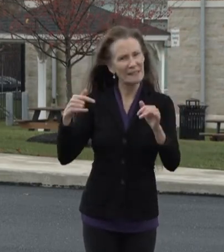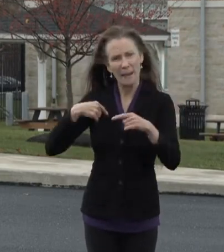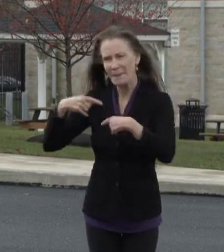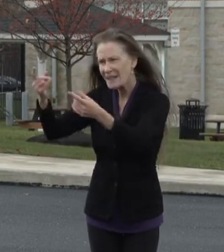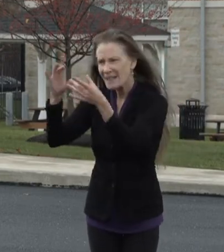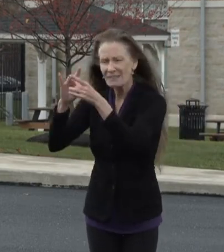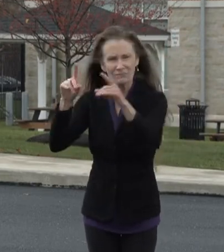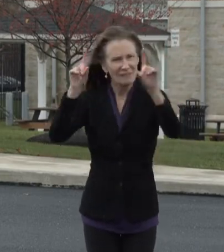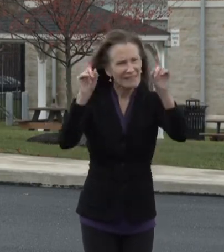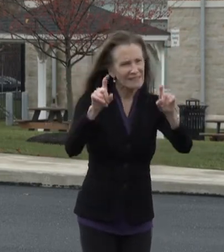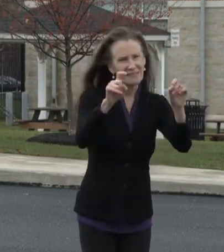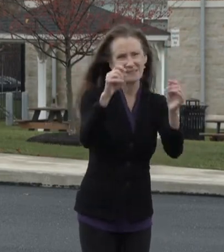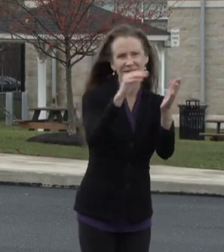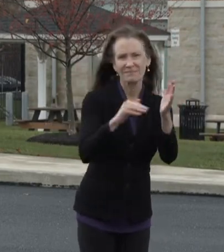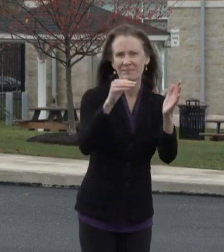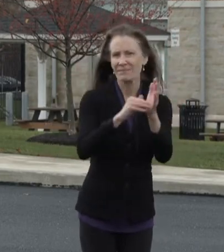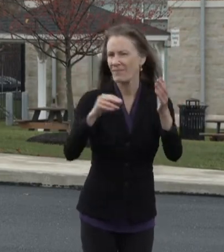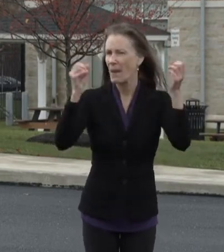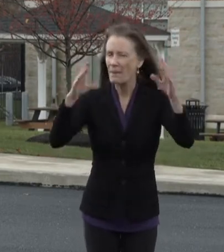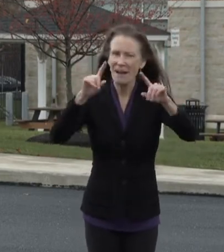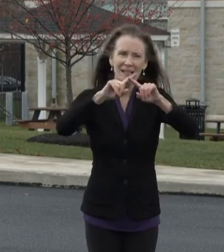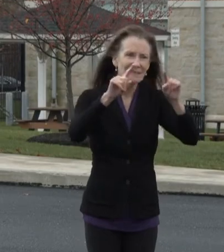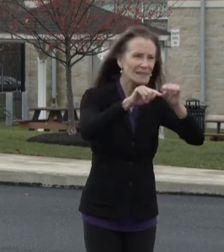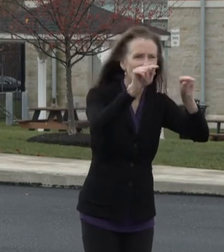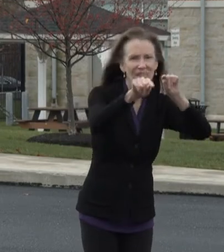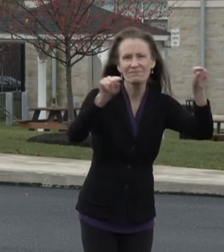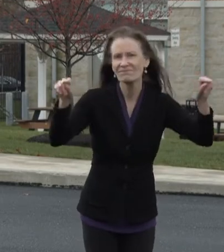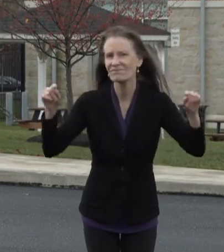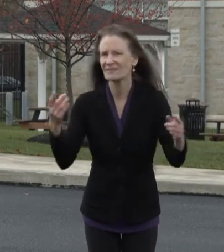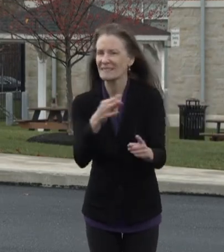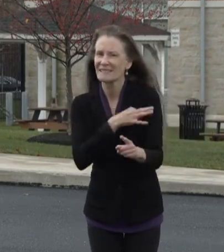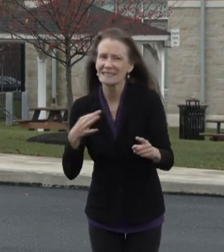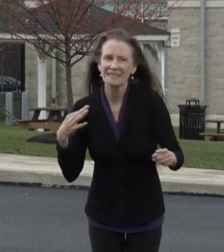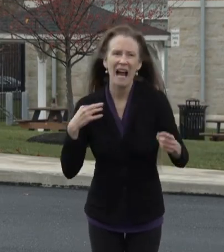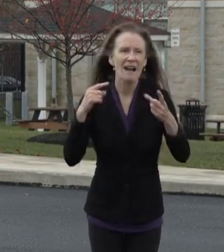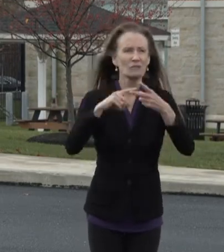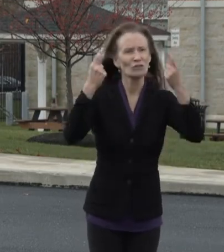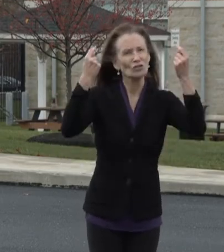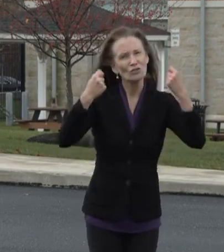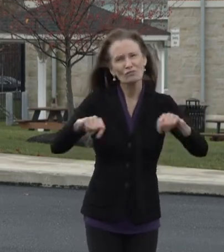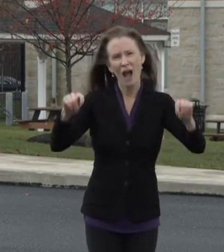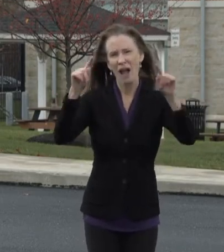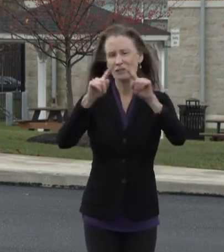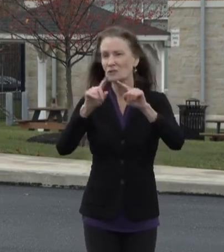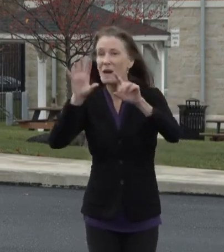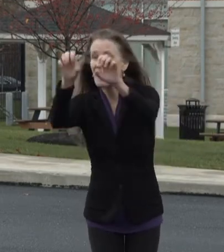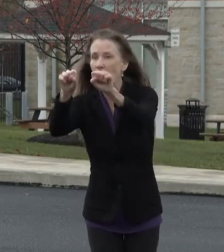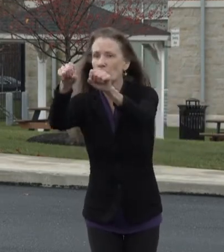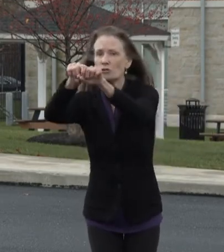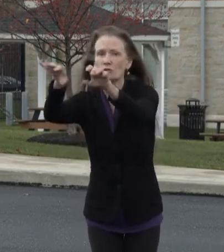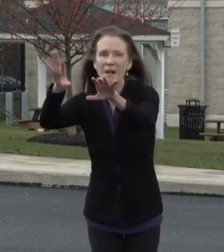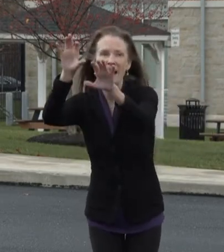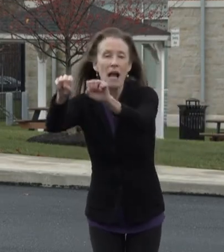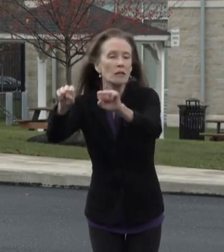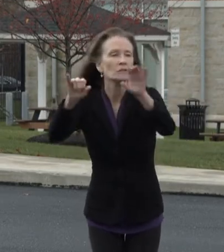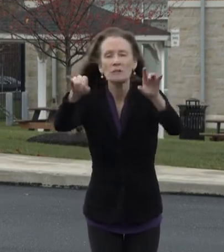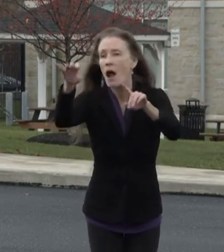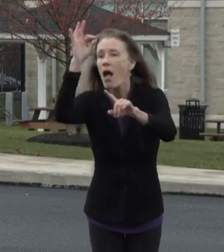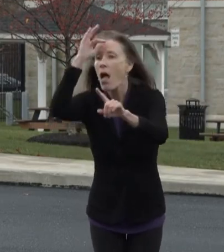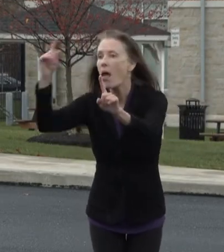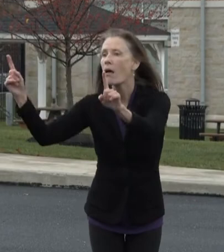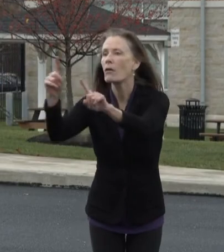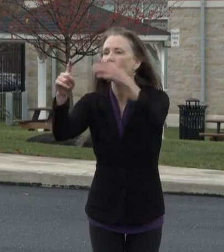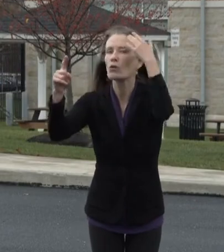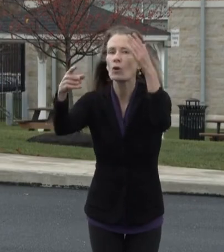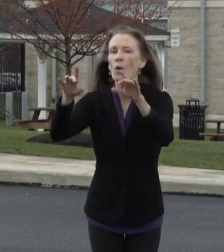staff and of the residents. So we're trying to pick up the asymptomatic people who might spread it. And the